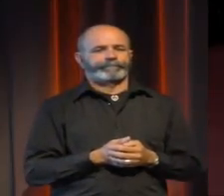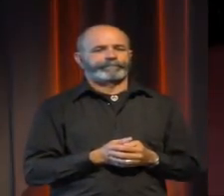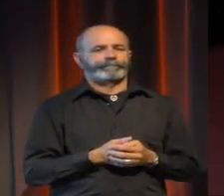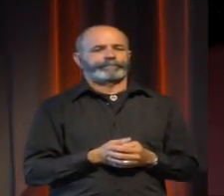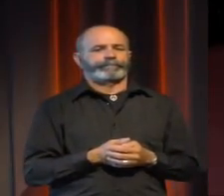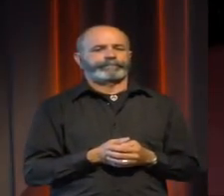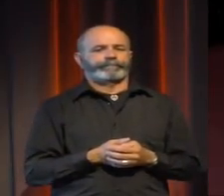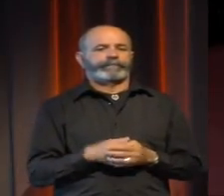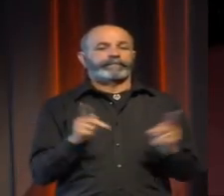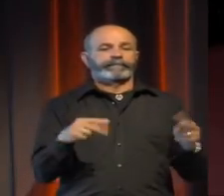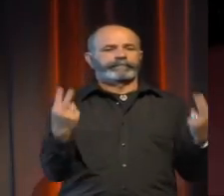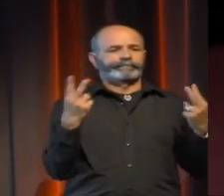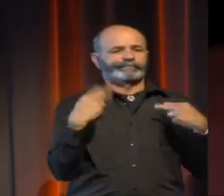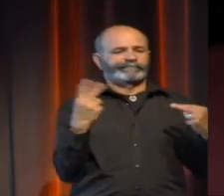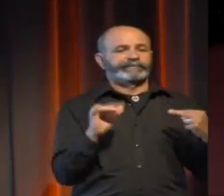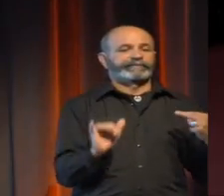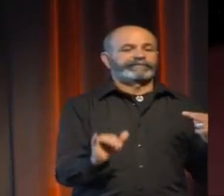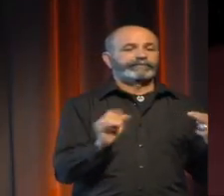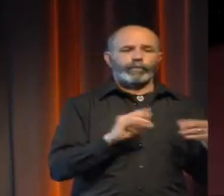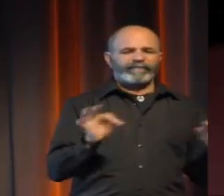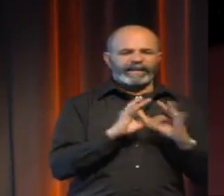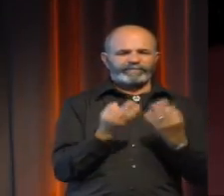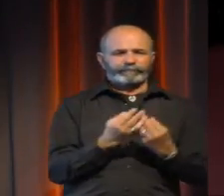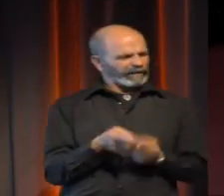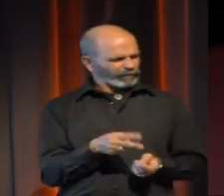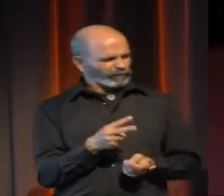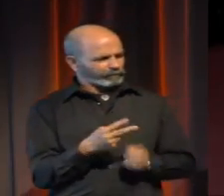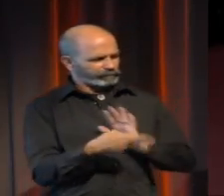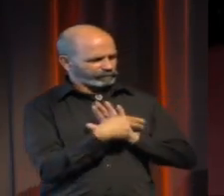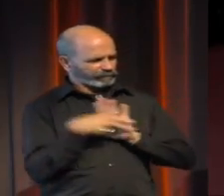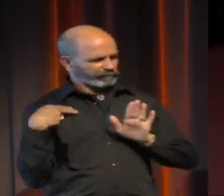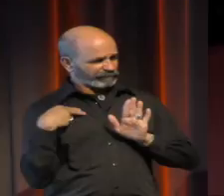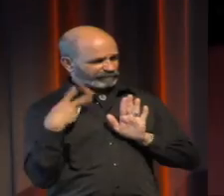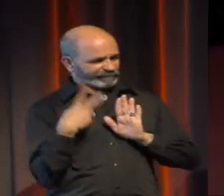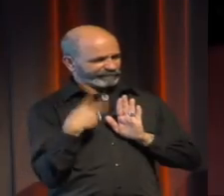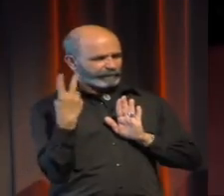family or by outsiders for making a choice that will make you happy.